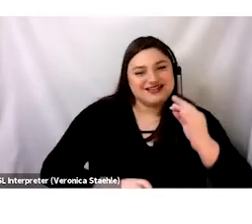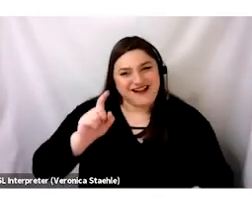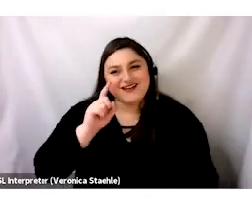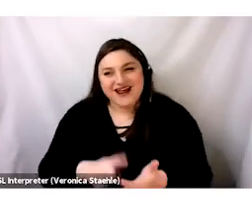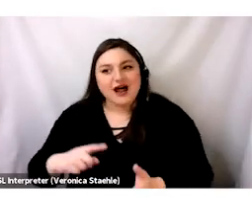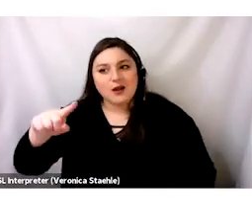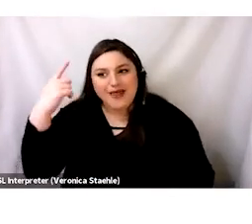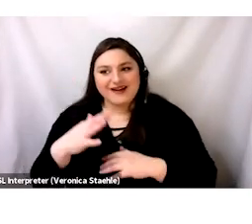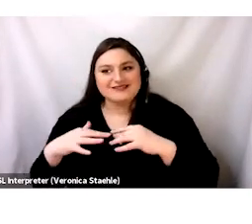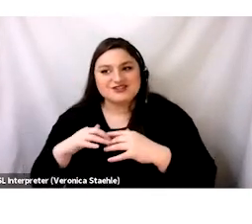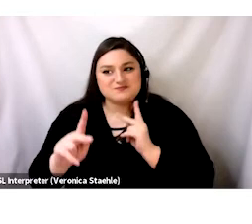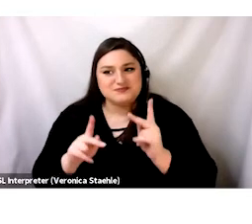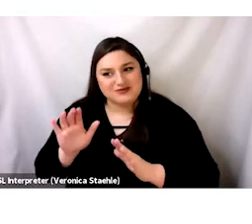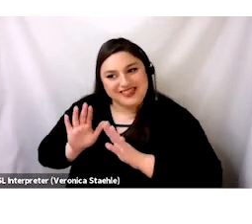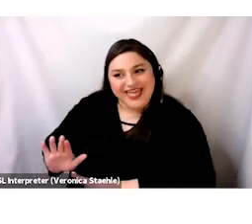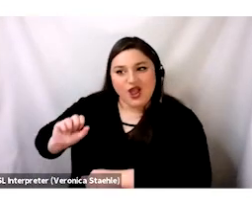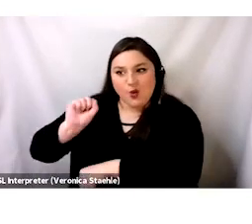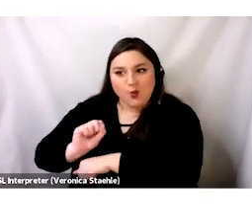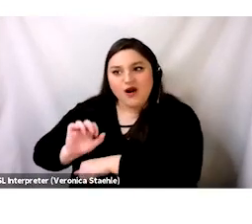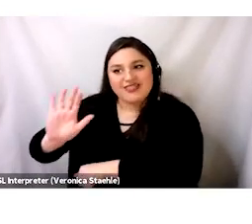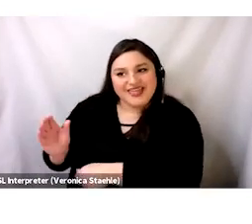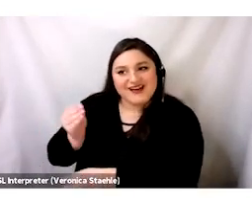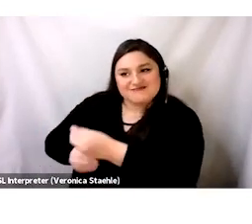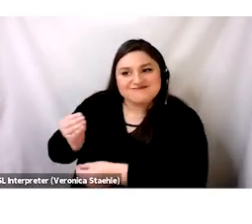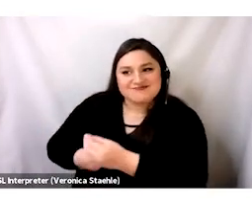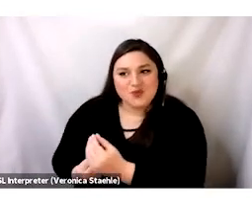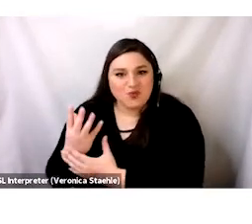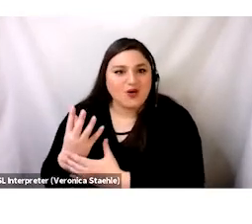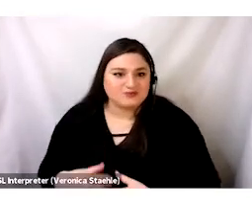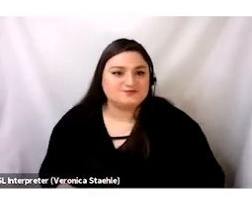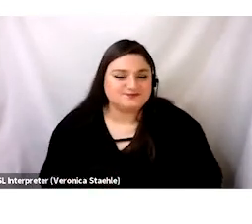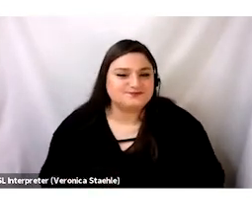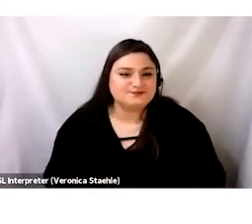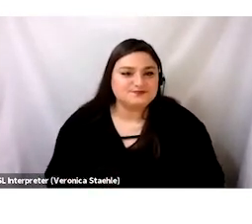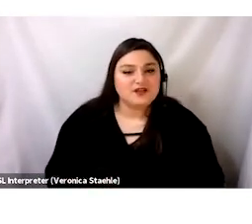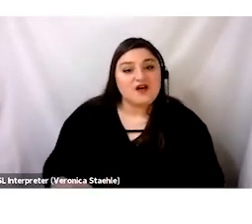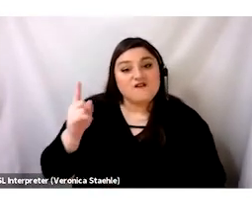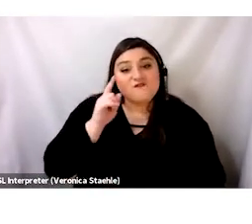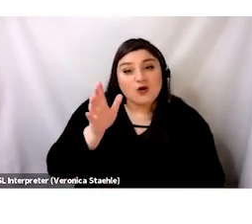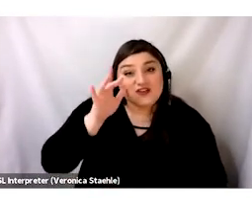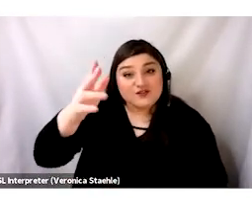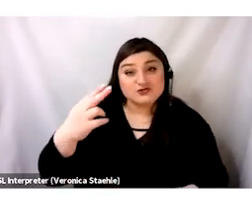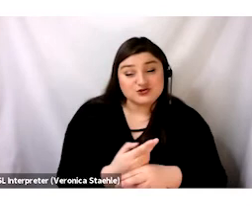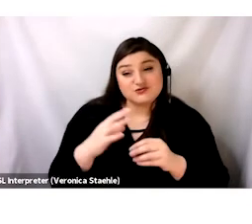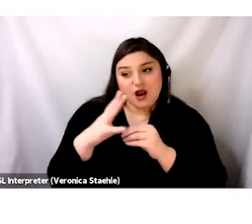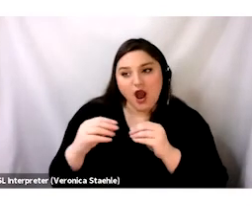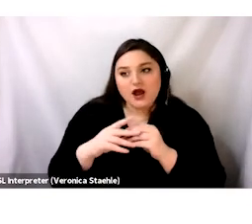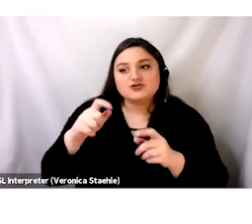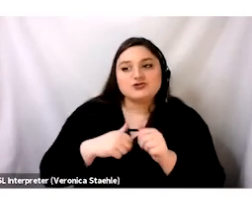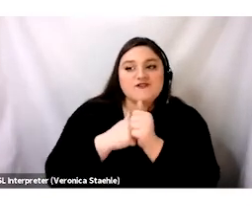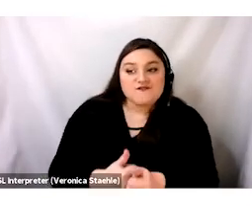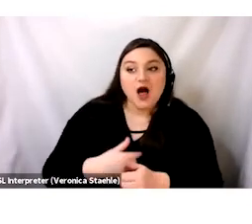Cotton futures are climate beneficial, organic cotton grown in a way that does not further degrade our environments or human